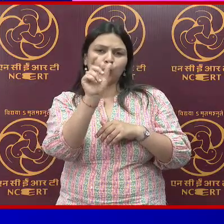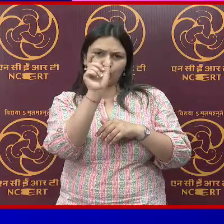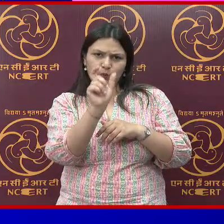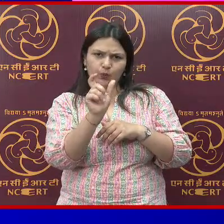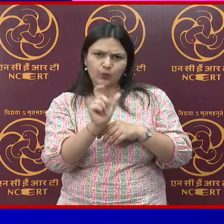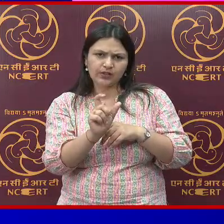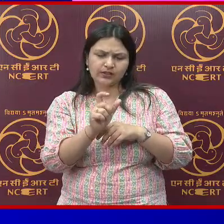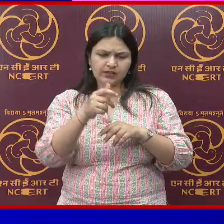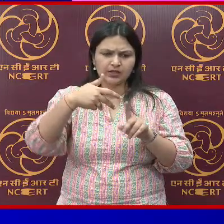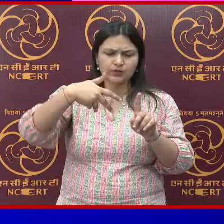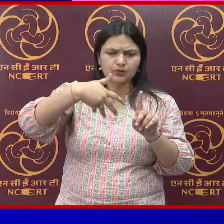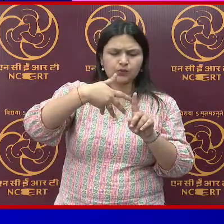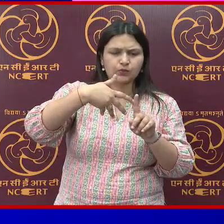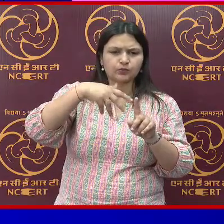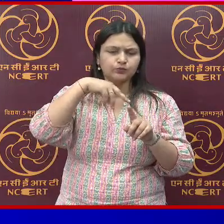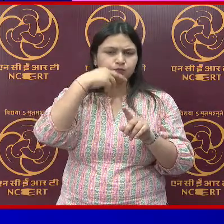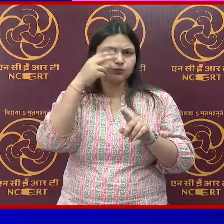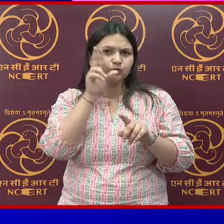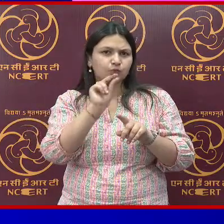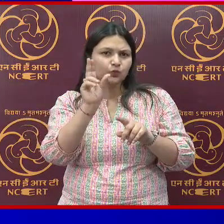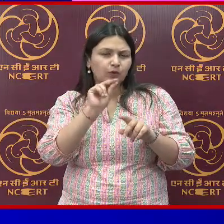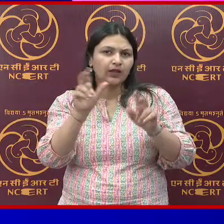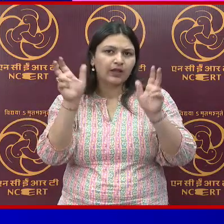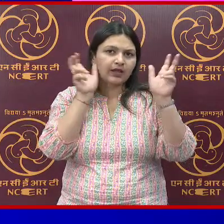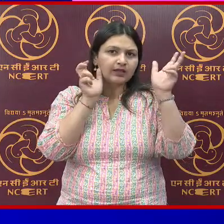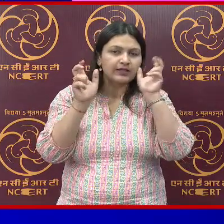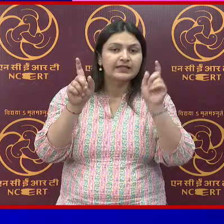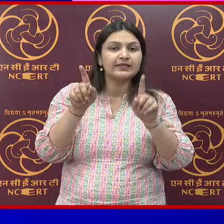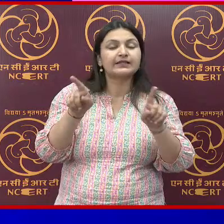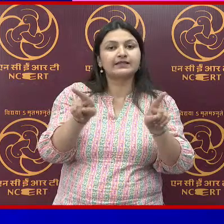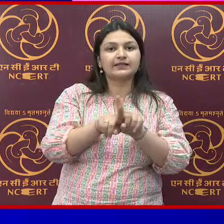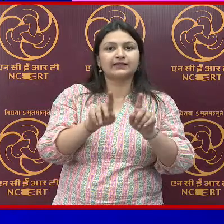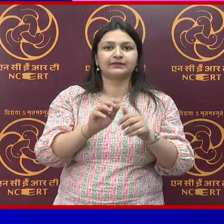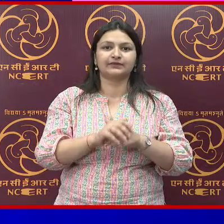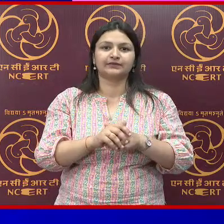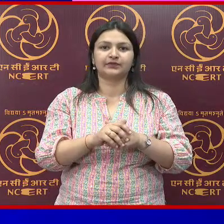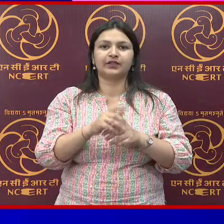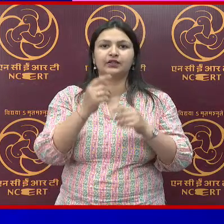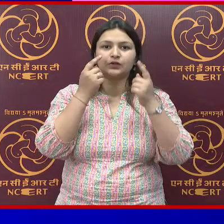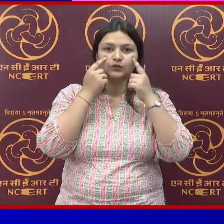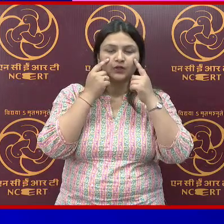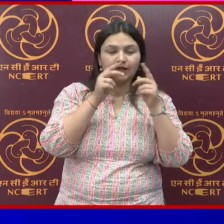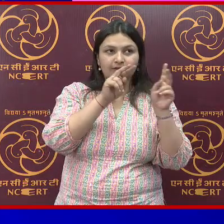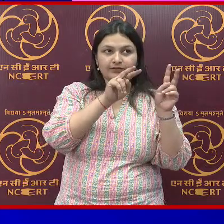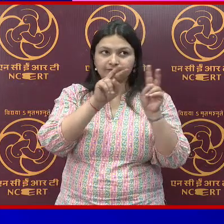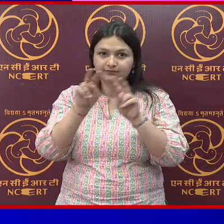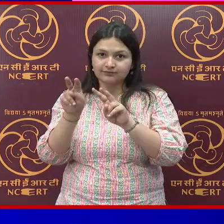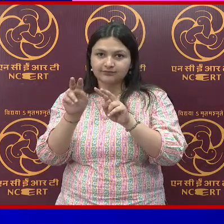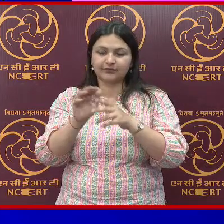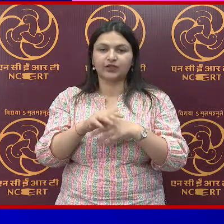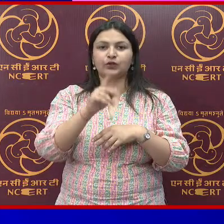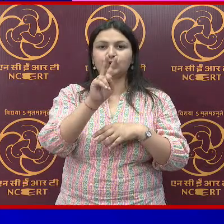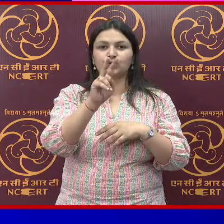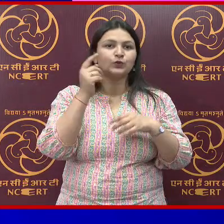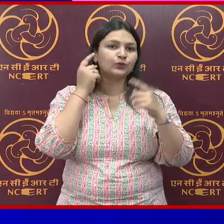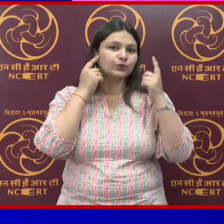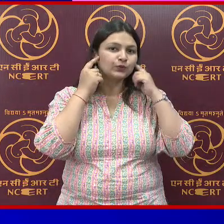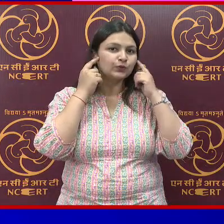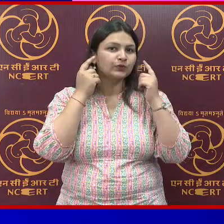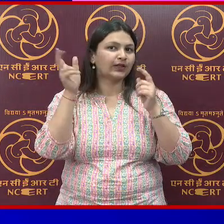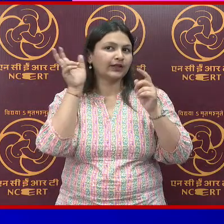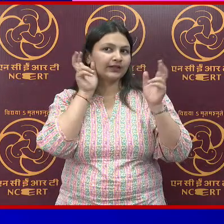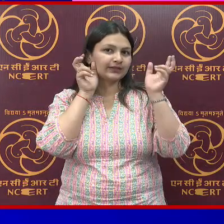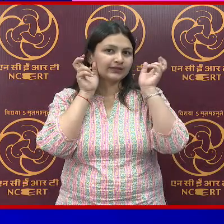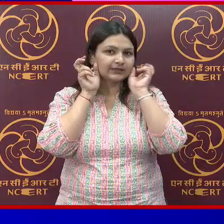entire word and then you can ask which word will come here. Bilkul. So, two little eyes to look around, two little ears to